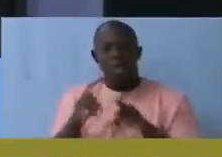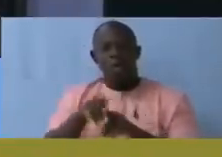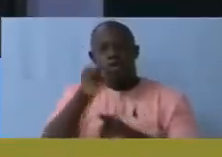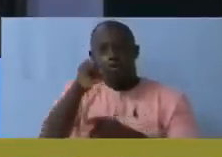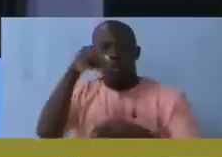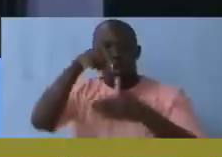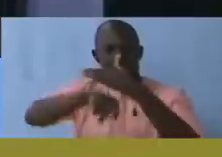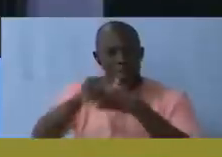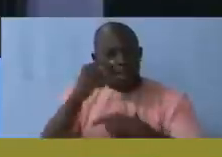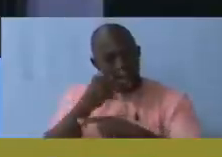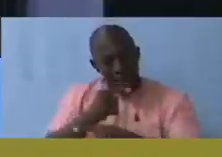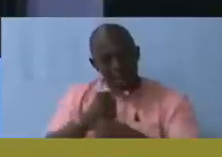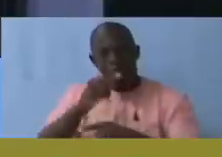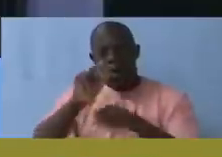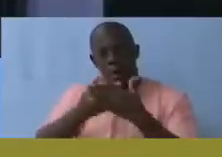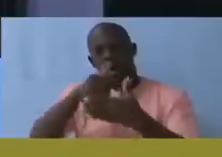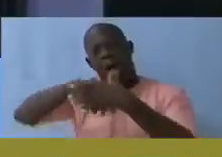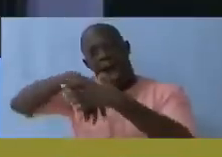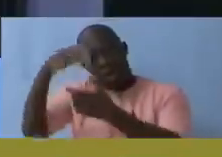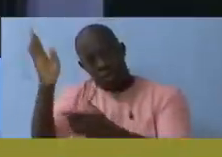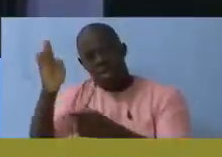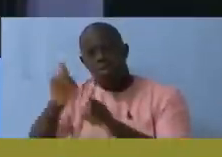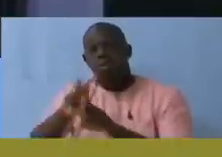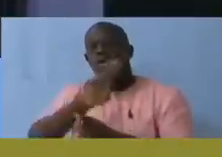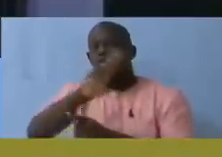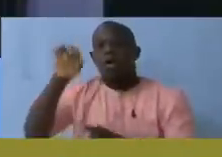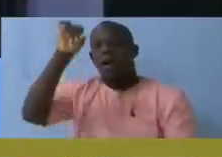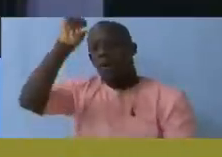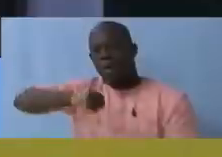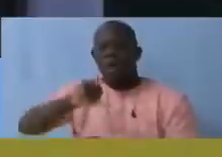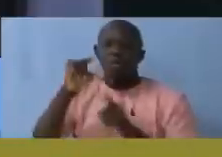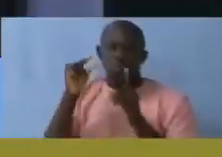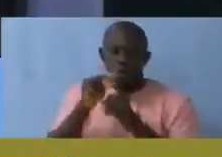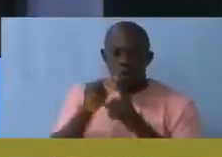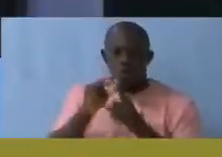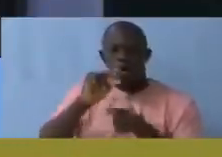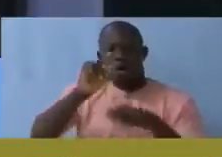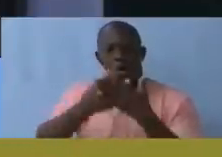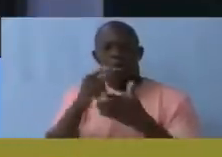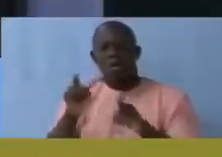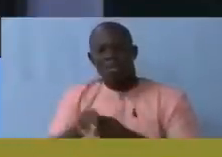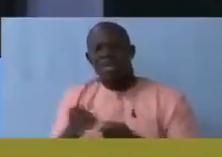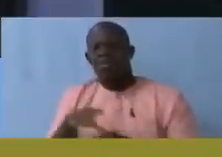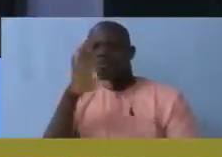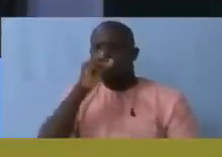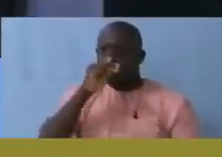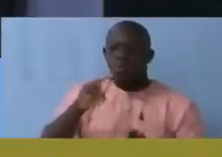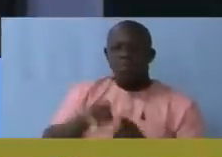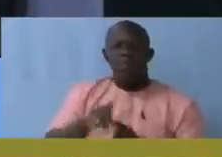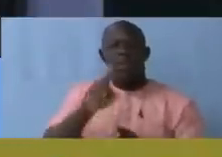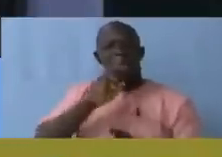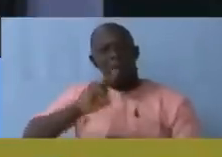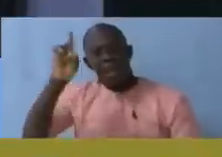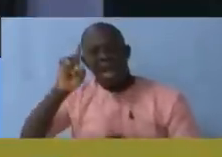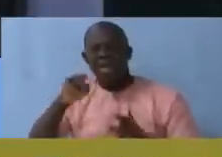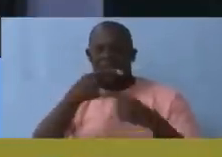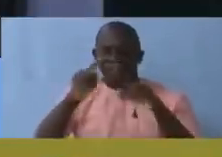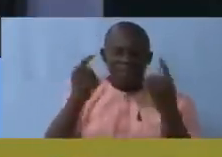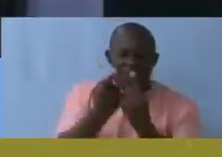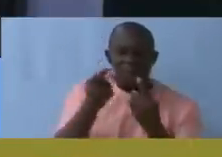outside. It's not bad words or bad things or swearing on each other that could build that